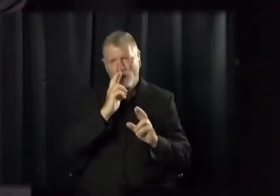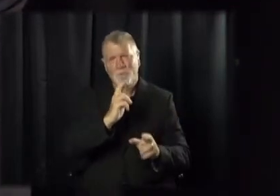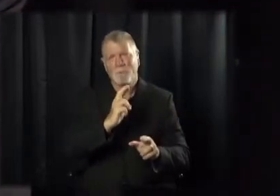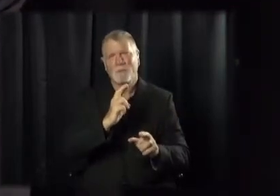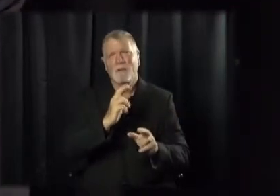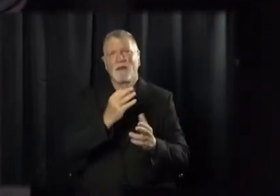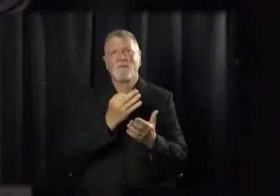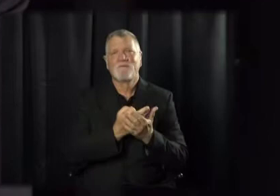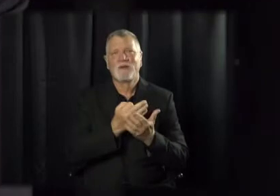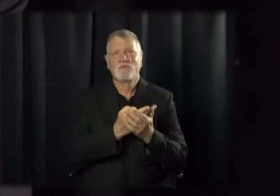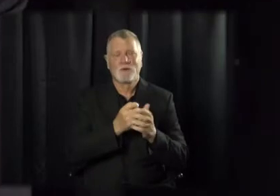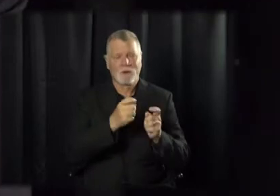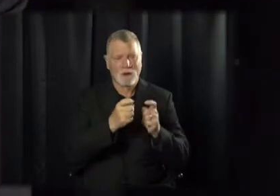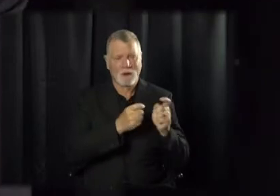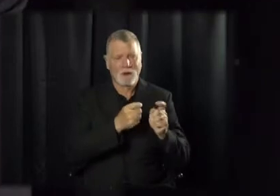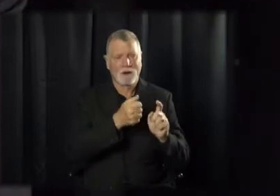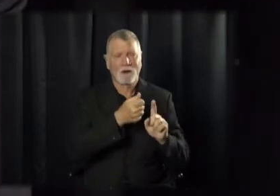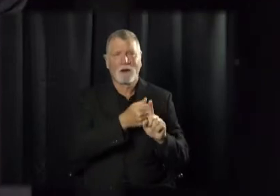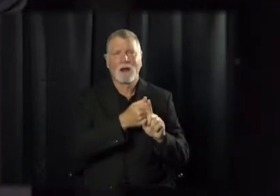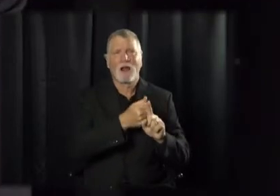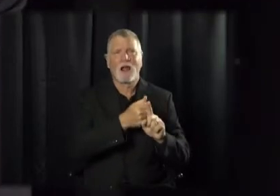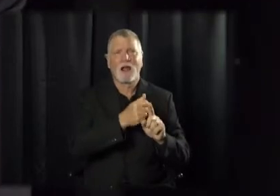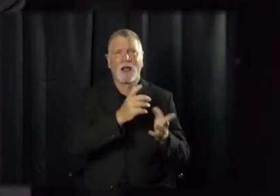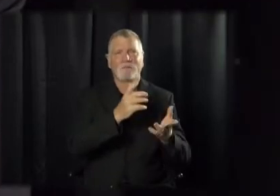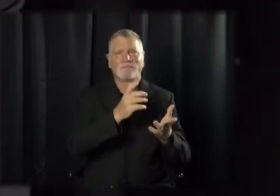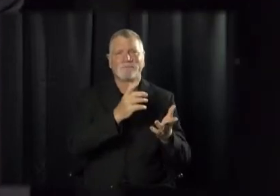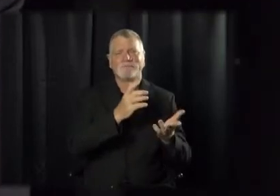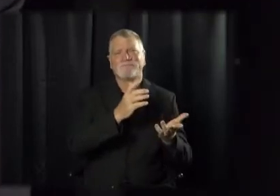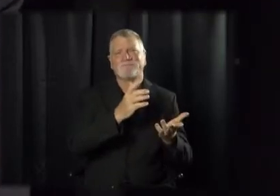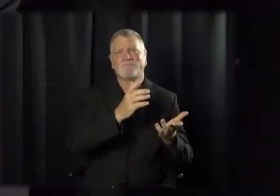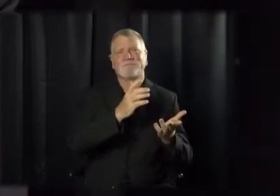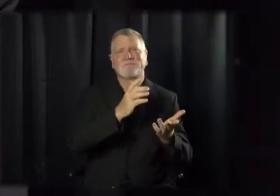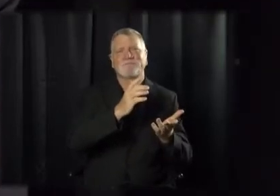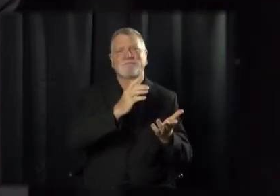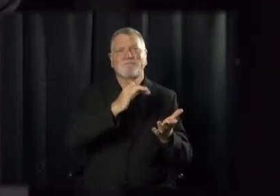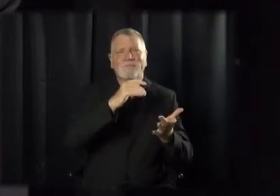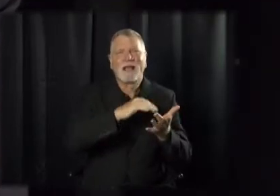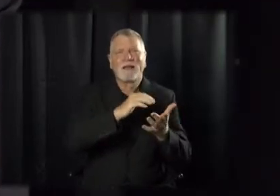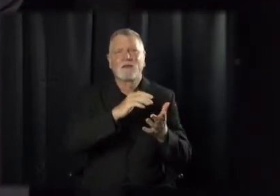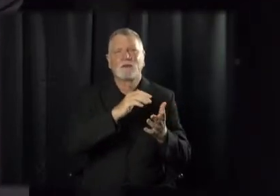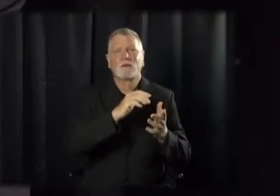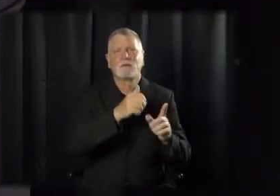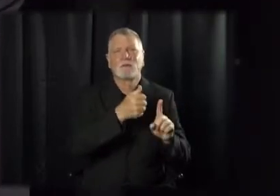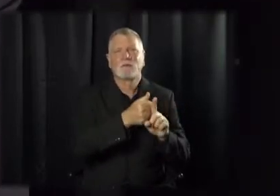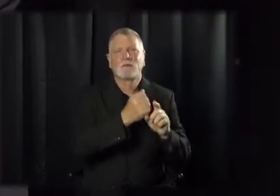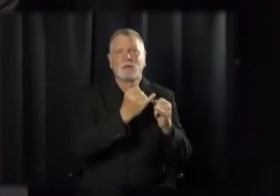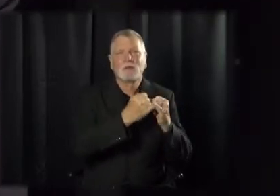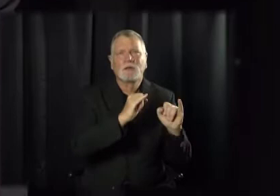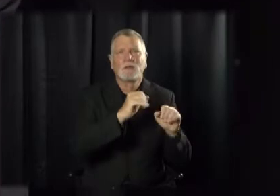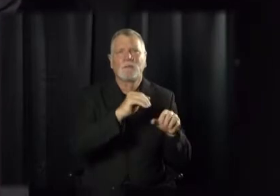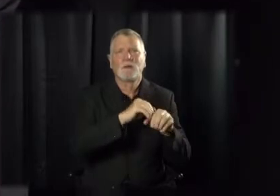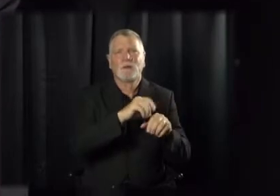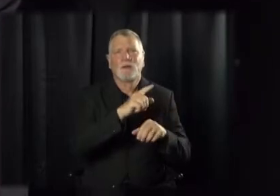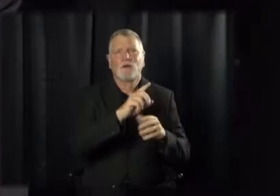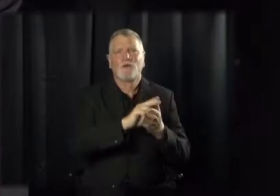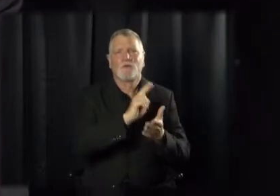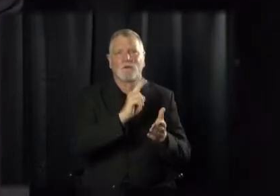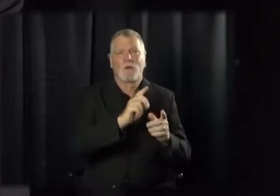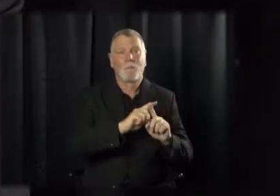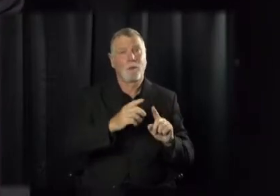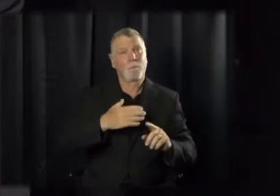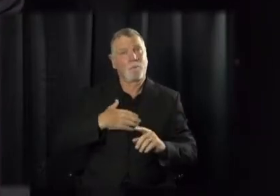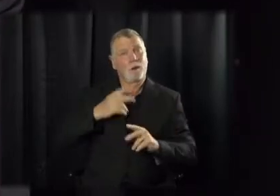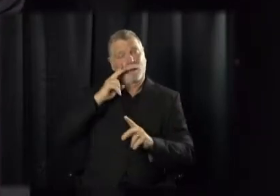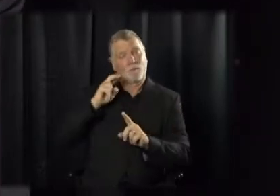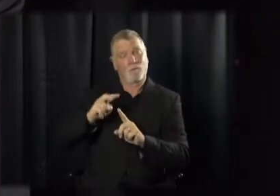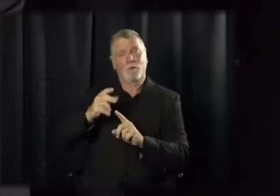the fiscal, administrative, and academic autonomy of the University of Puerto Rico. In my view, the better course of action